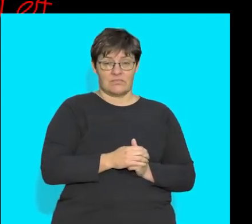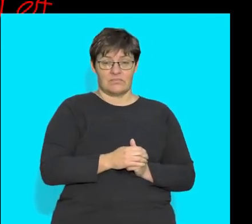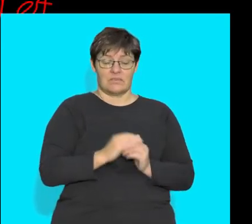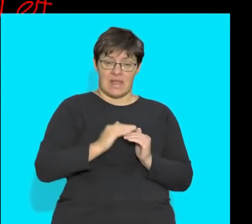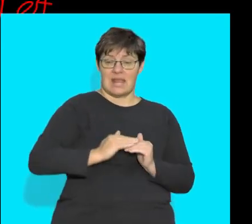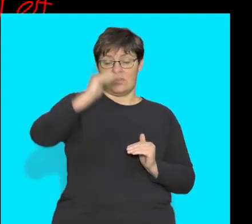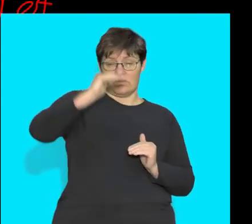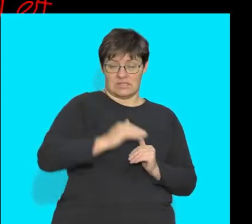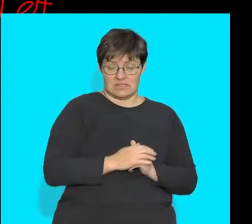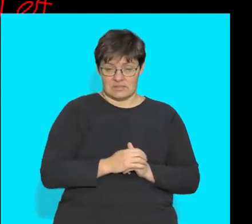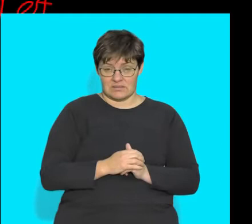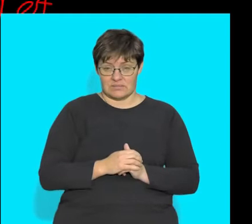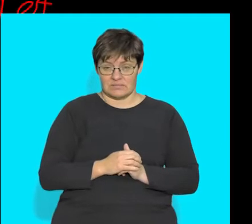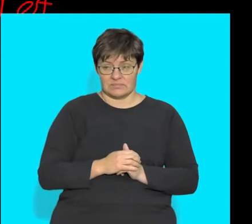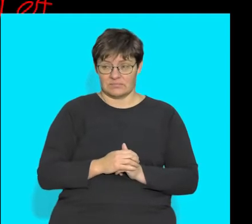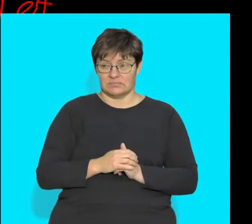increased.